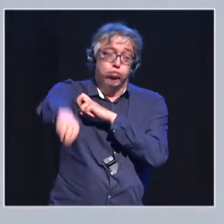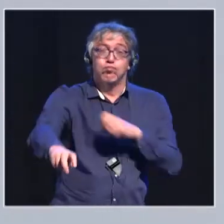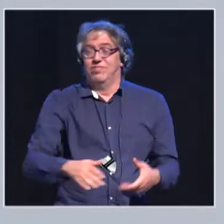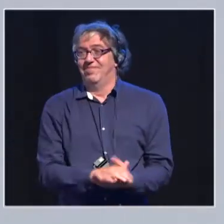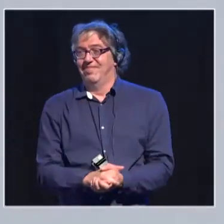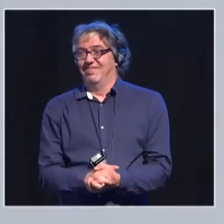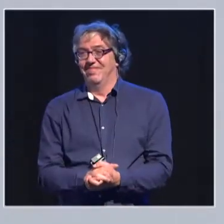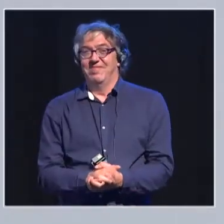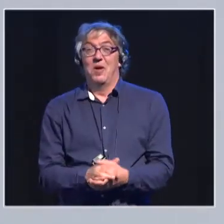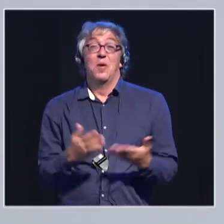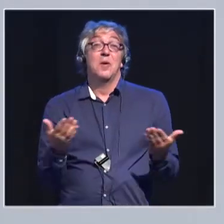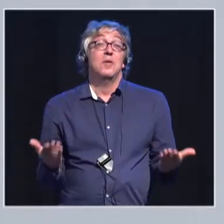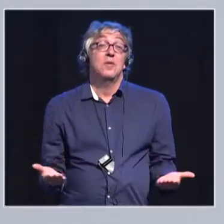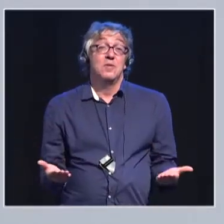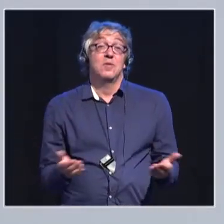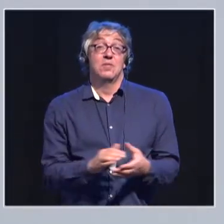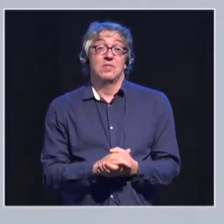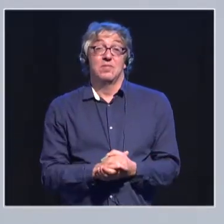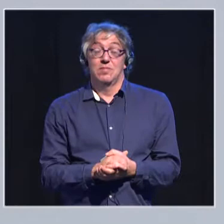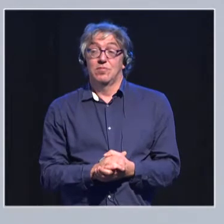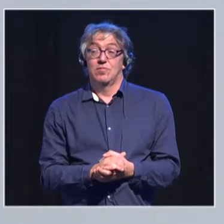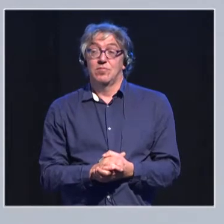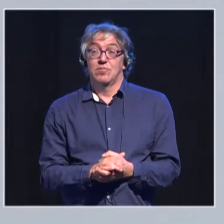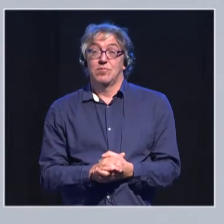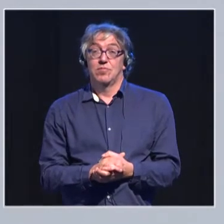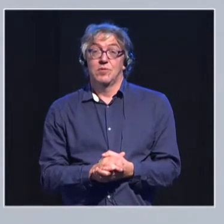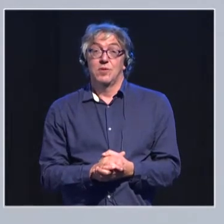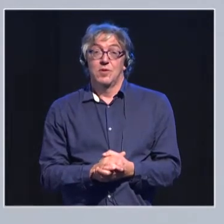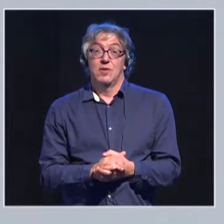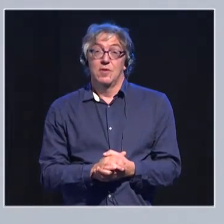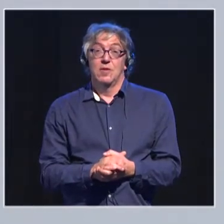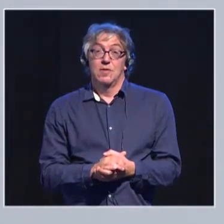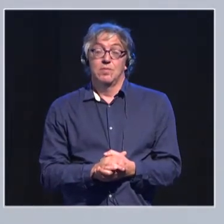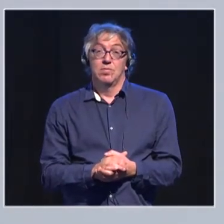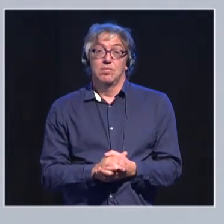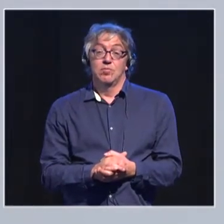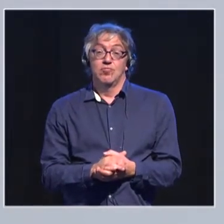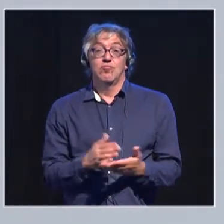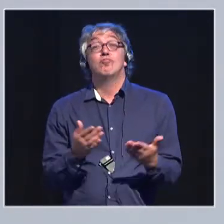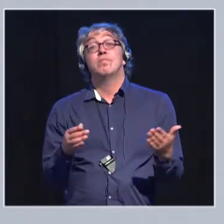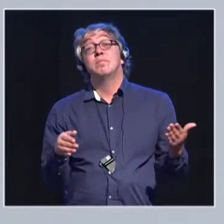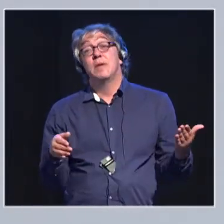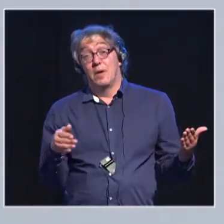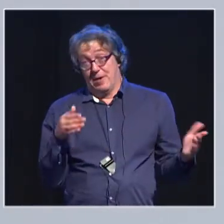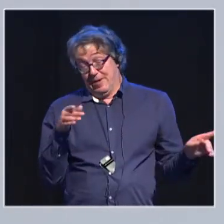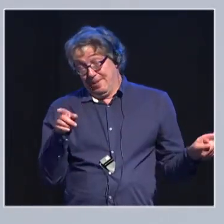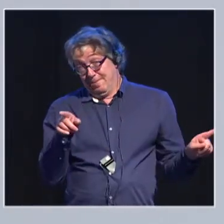So that's why it was important to make this intervention. I would also like to say something